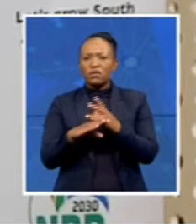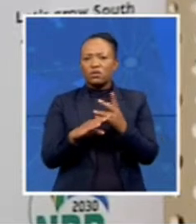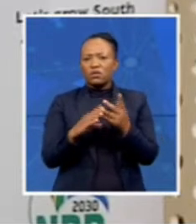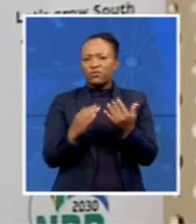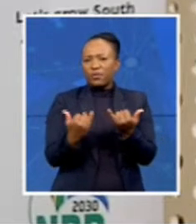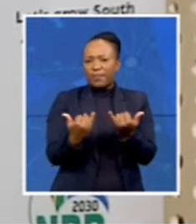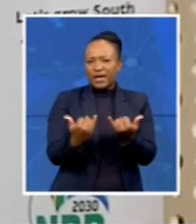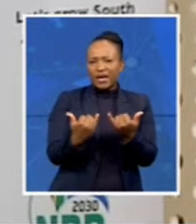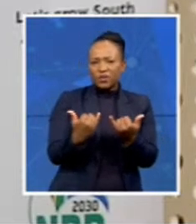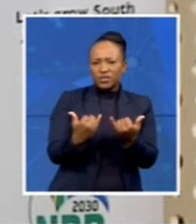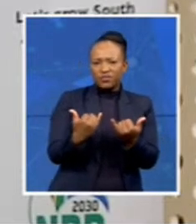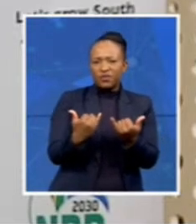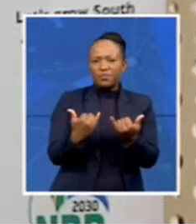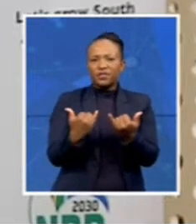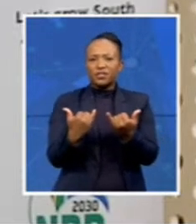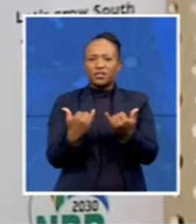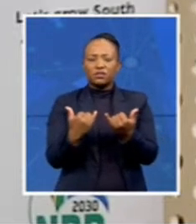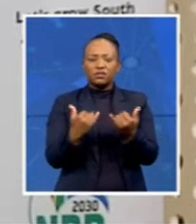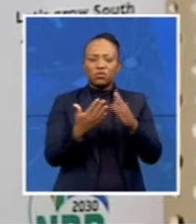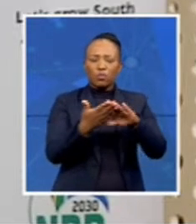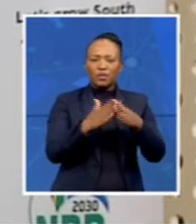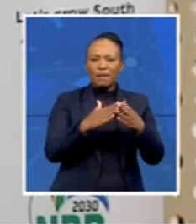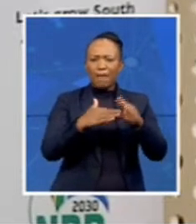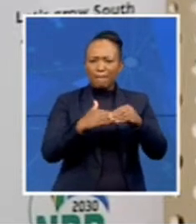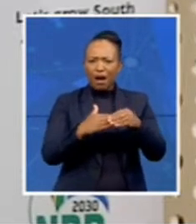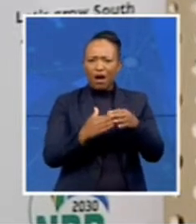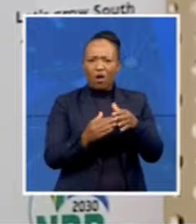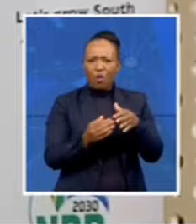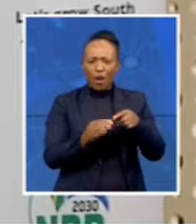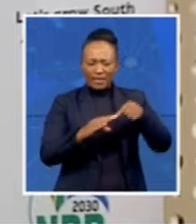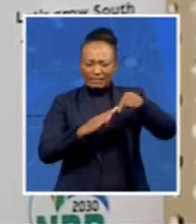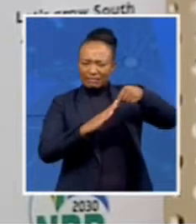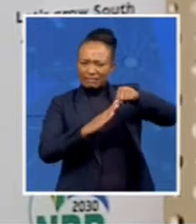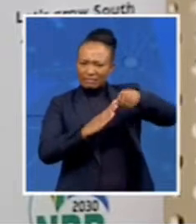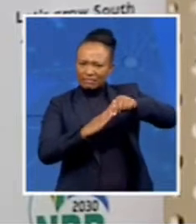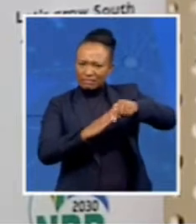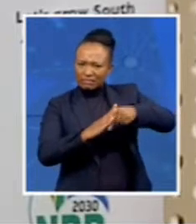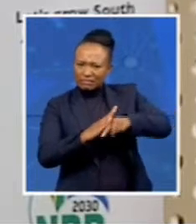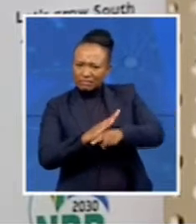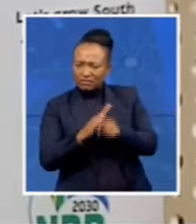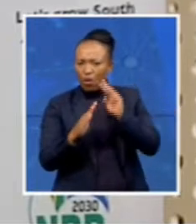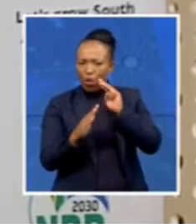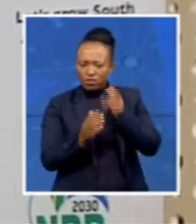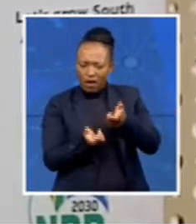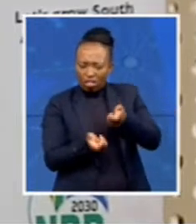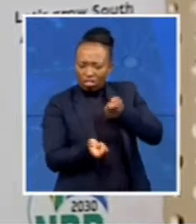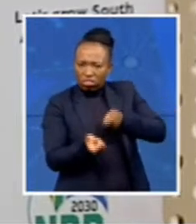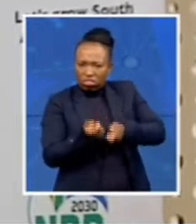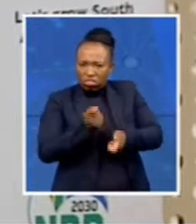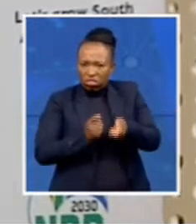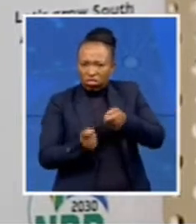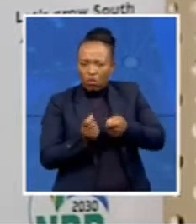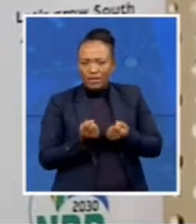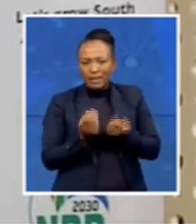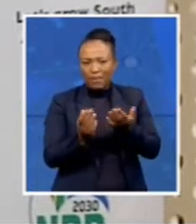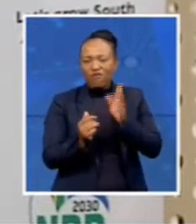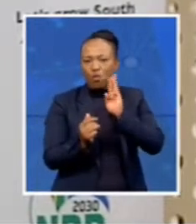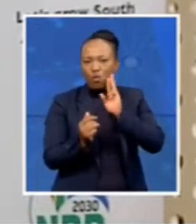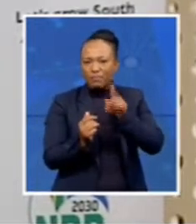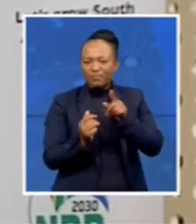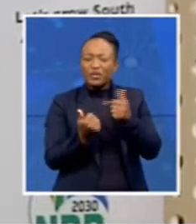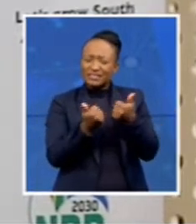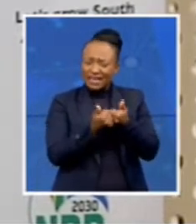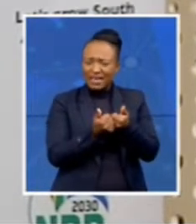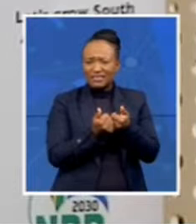drill boreholes for self-supply in response to water supply challenges. The rapid rate at which this